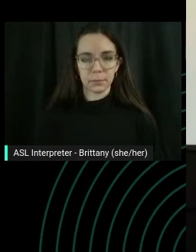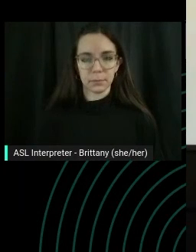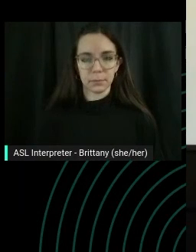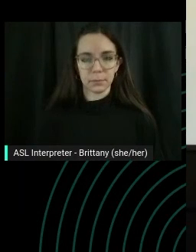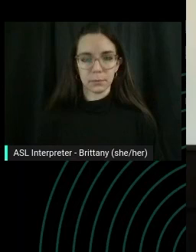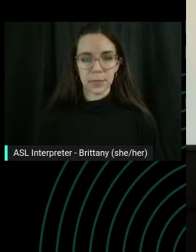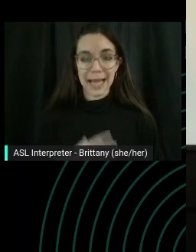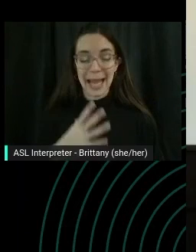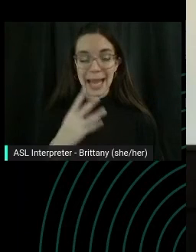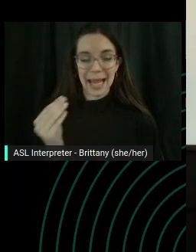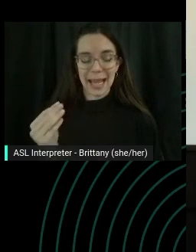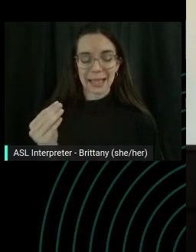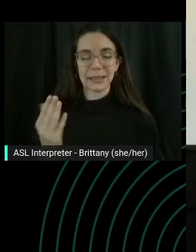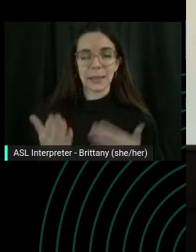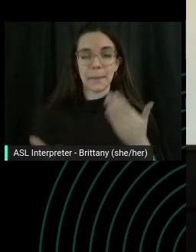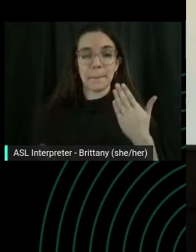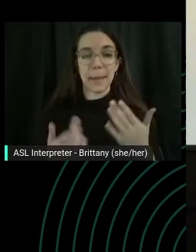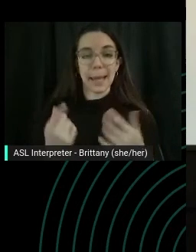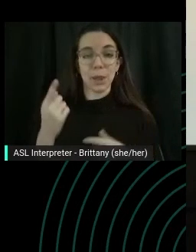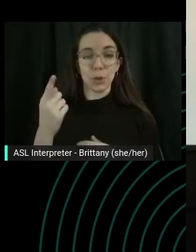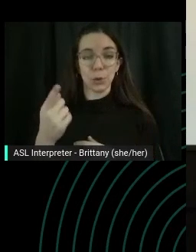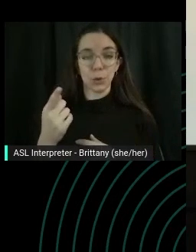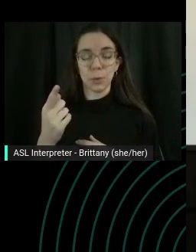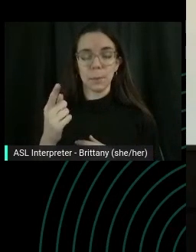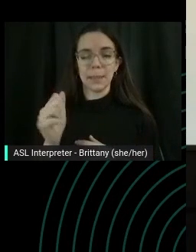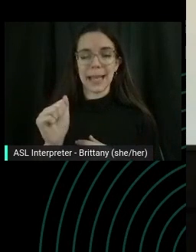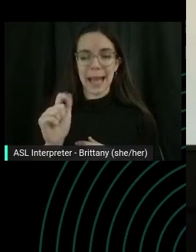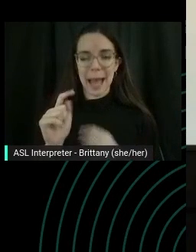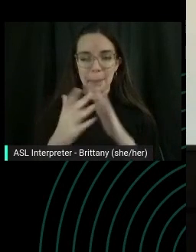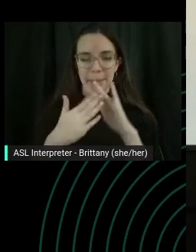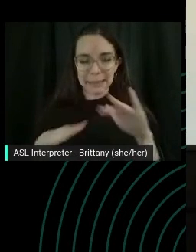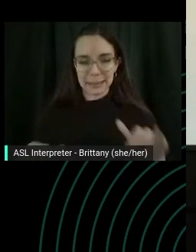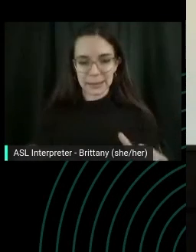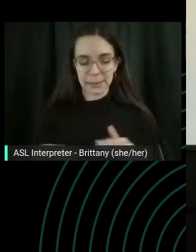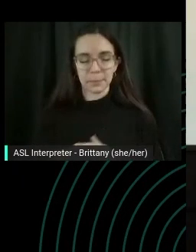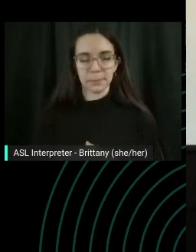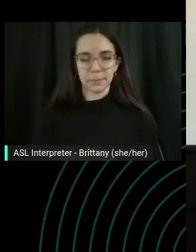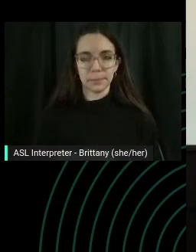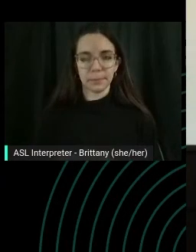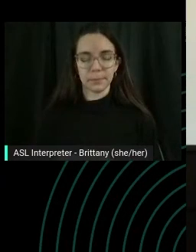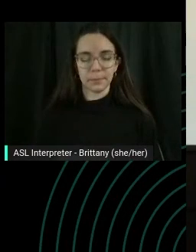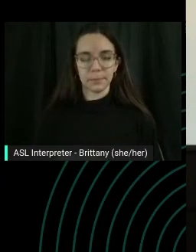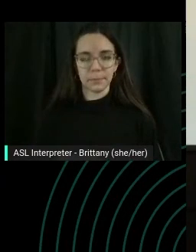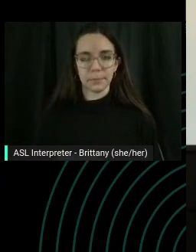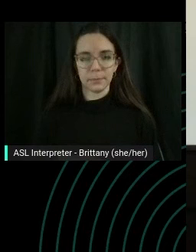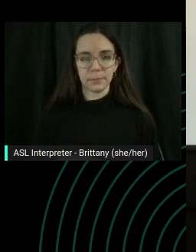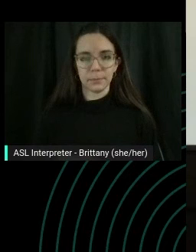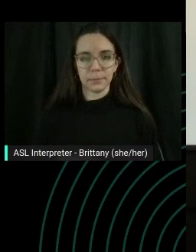And may you be at peace. May you be at peace.